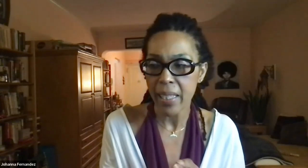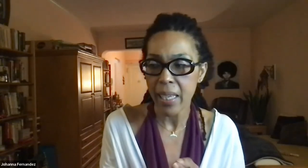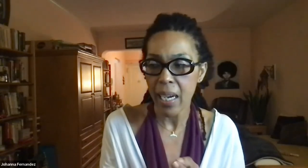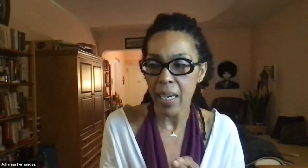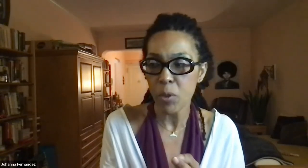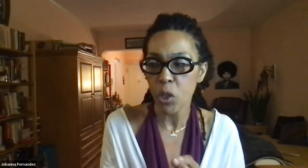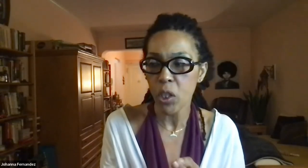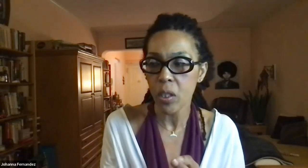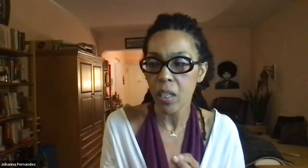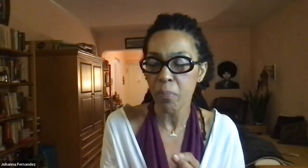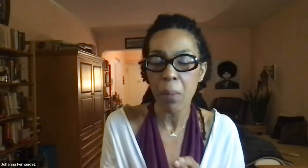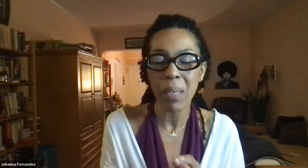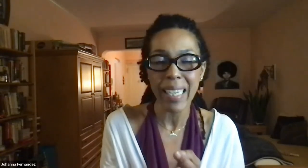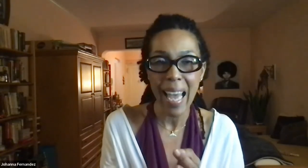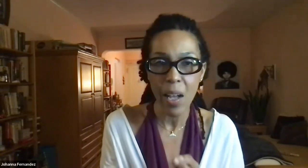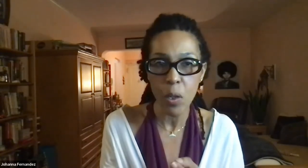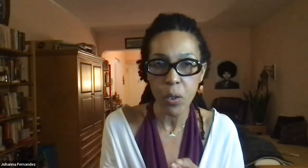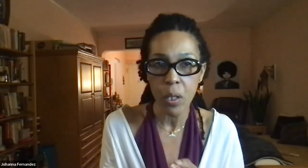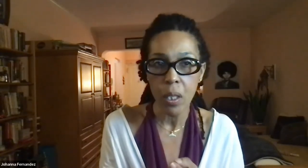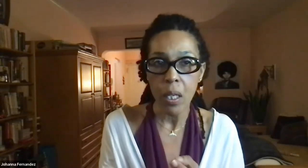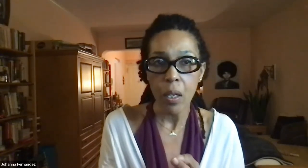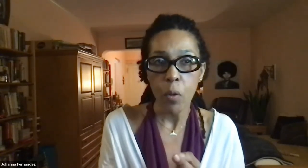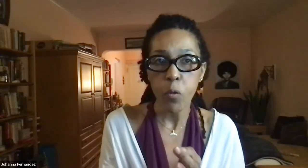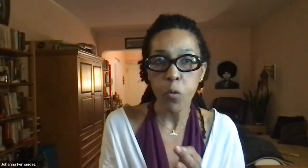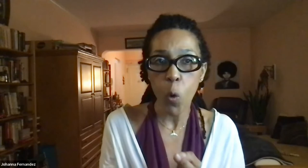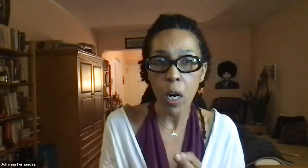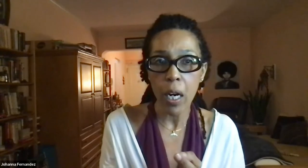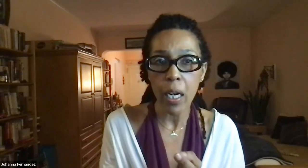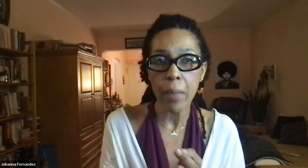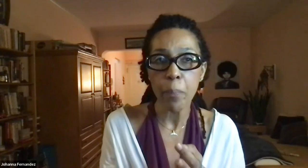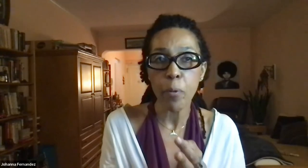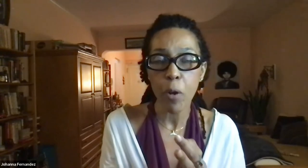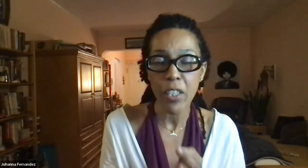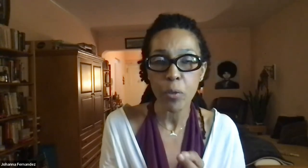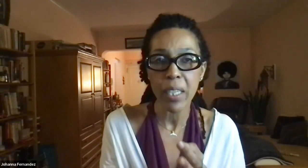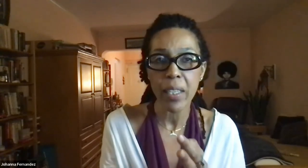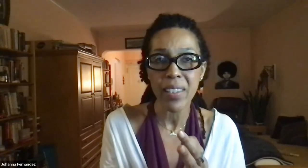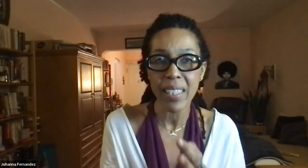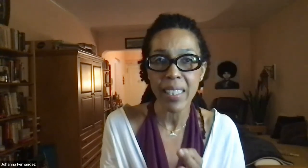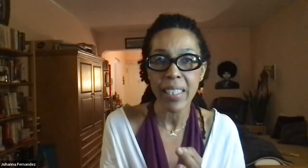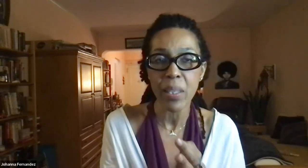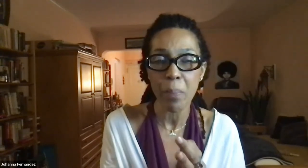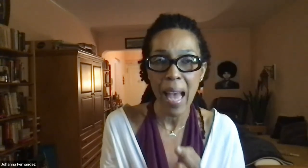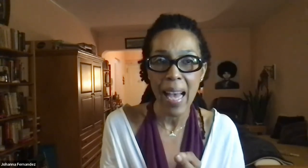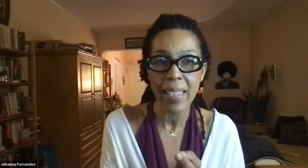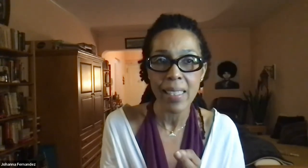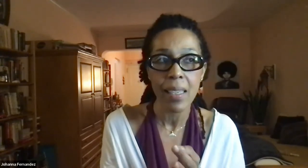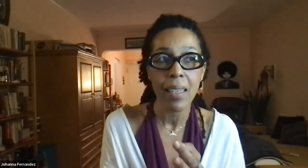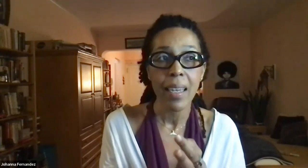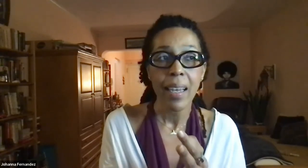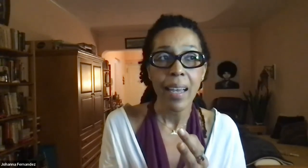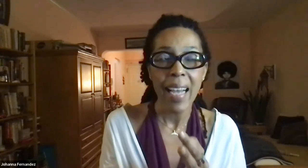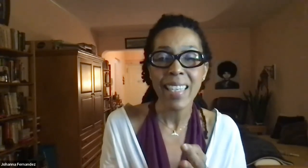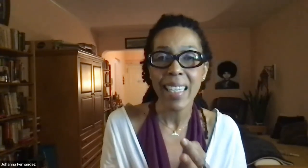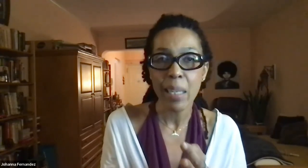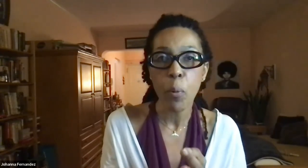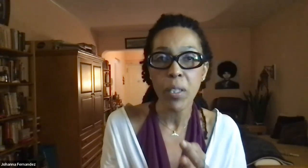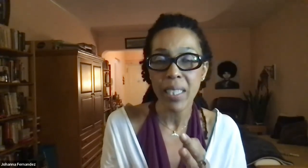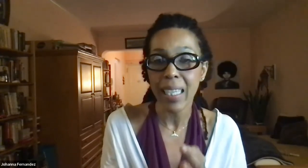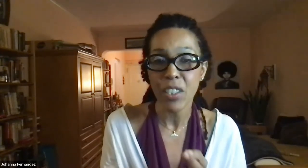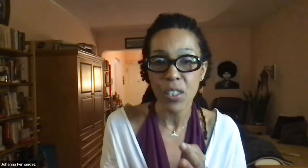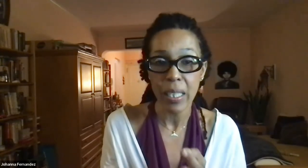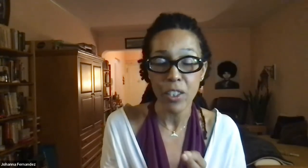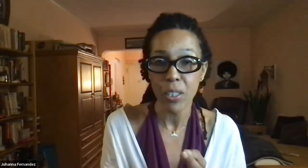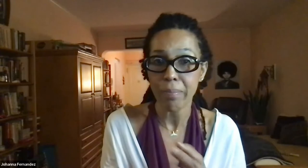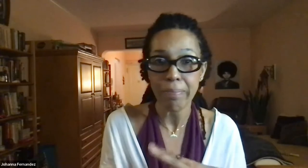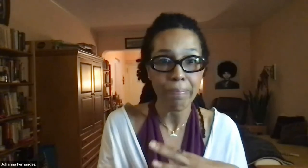the Journal of Public Health for pressuring the city to pass anti-lead